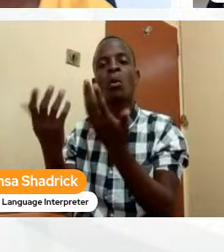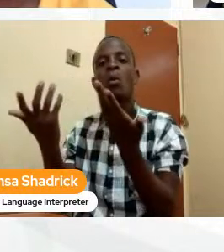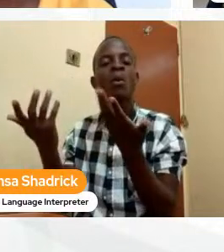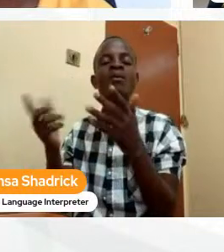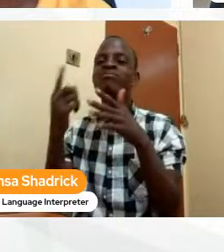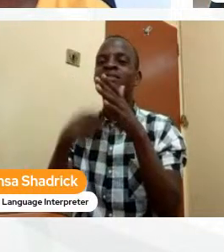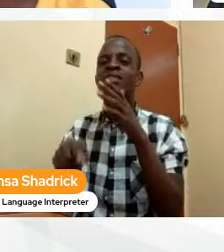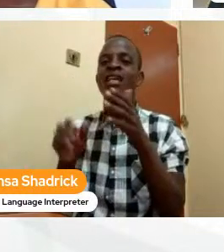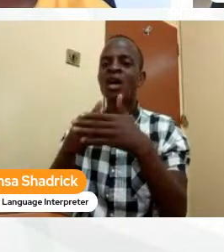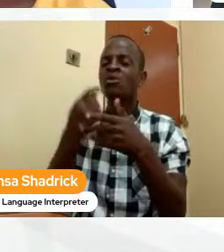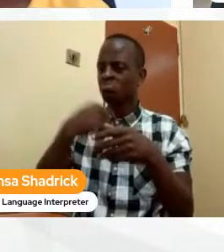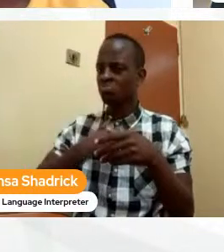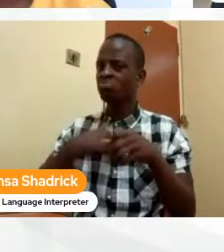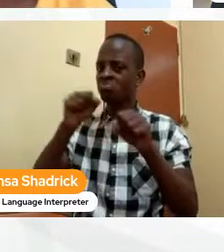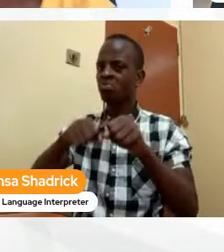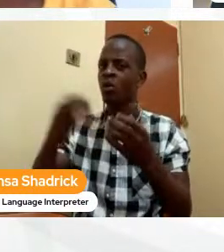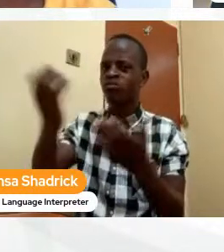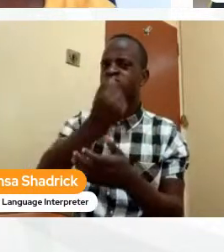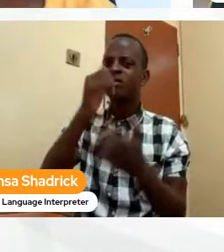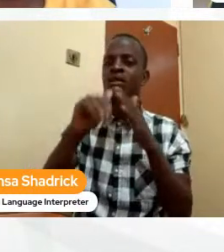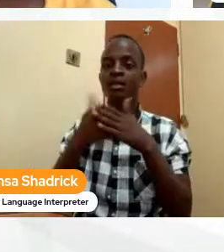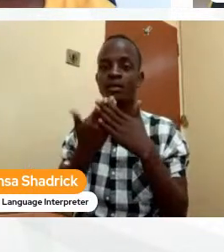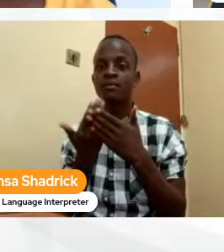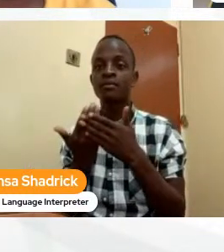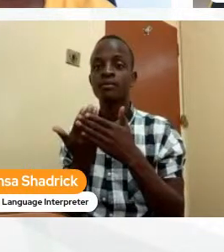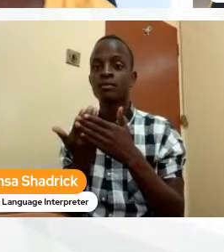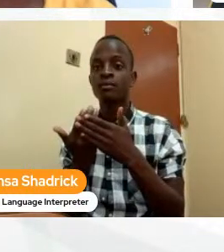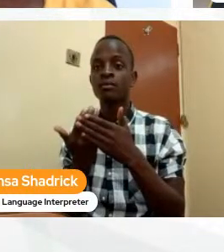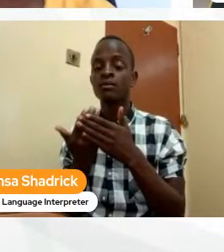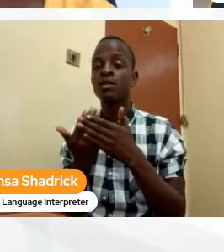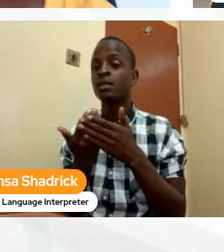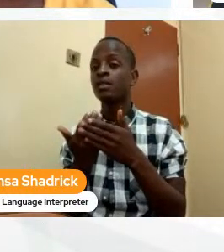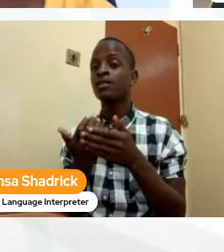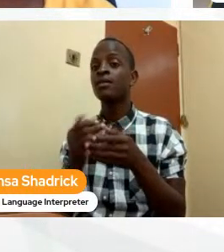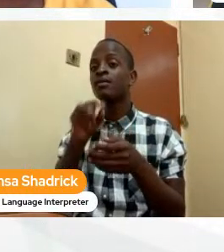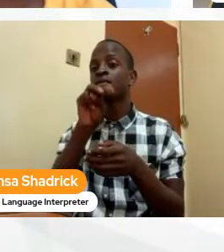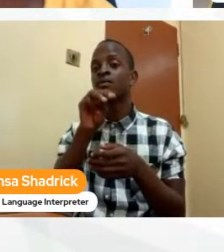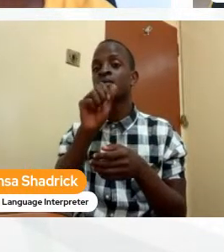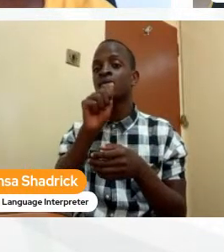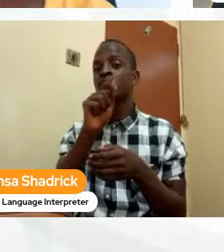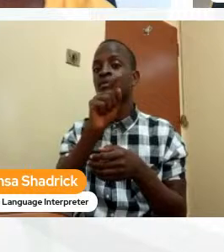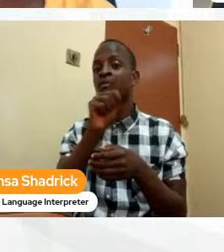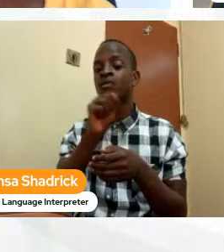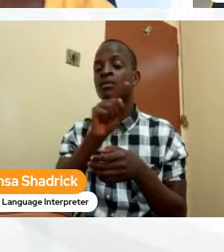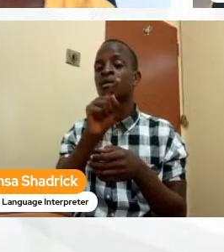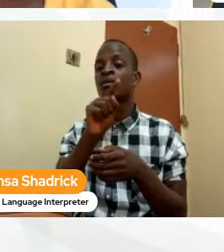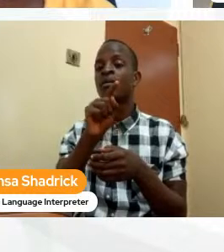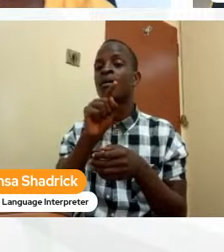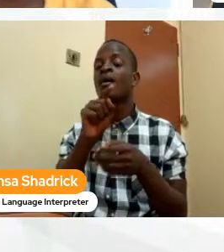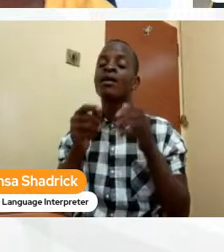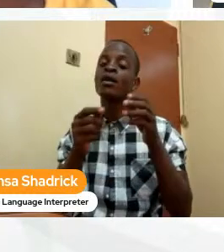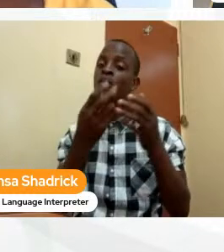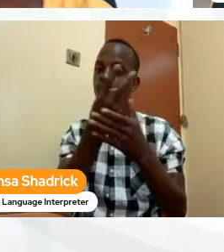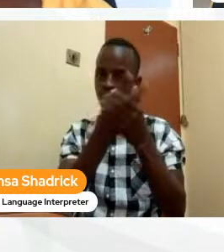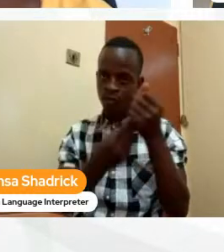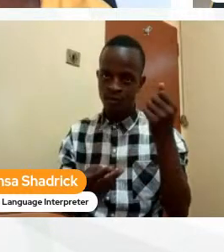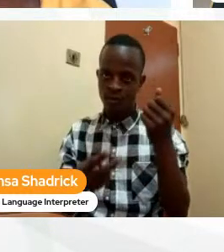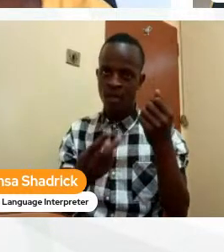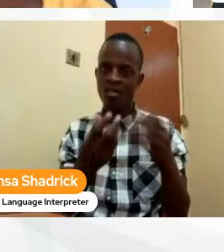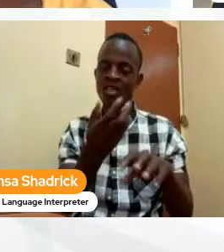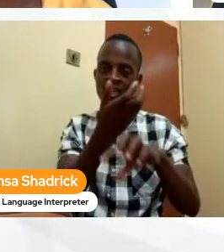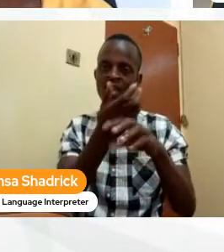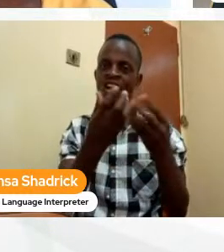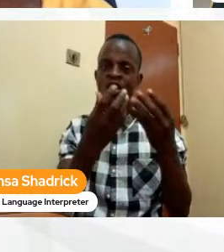Okay. So the magazine is both. It's going to be printed out as a hard copy. Also, it's going to be